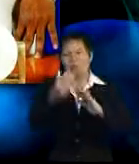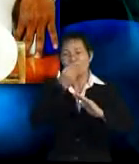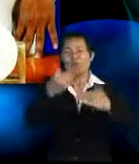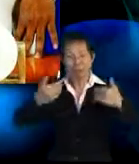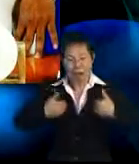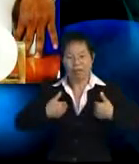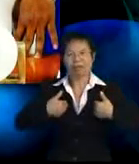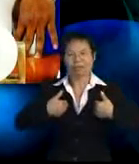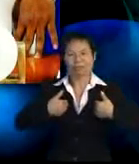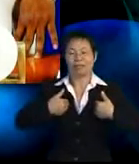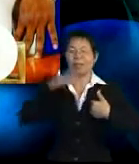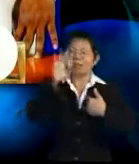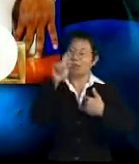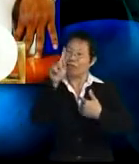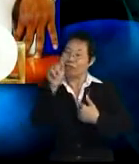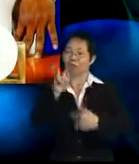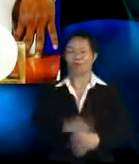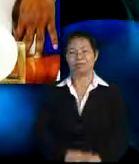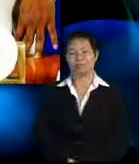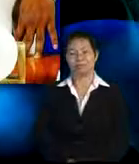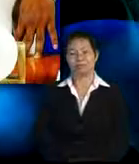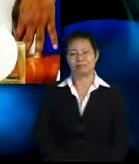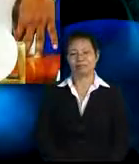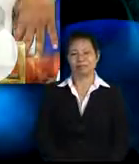sample contains fats.